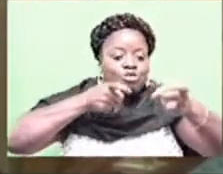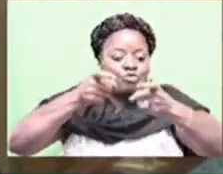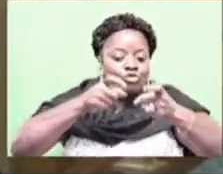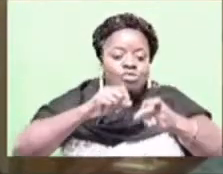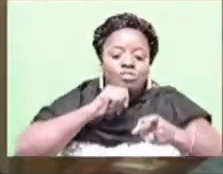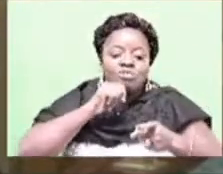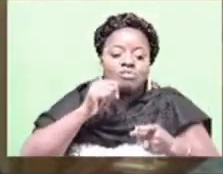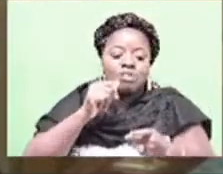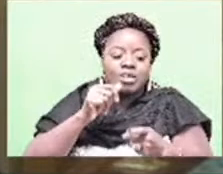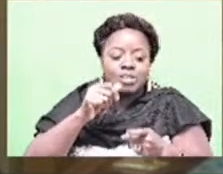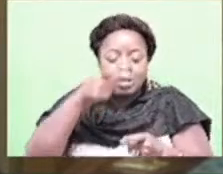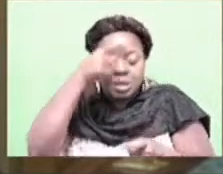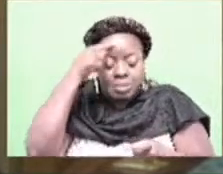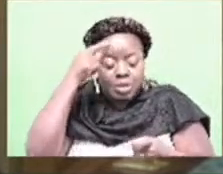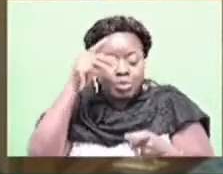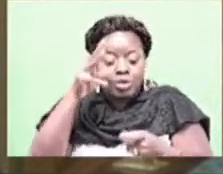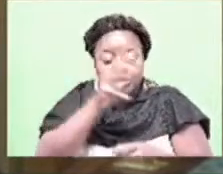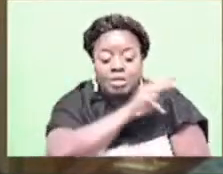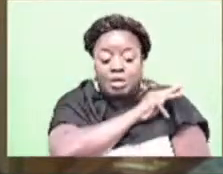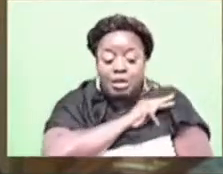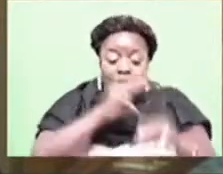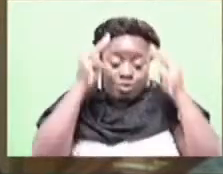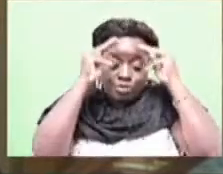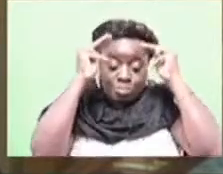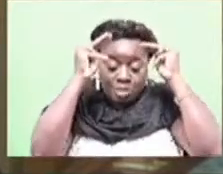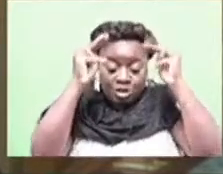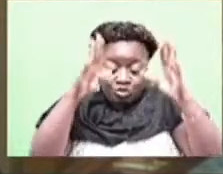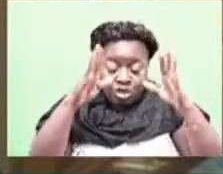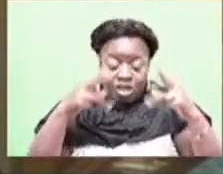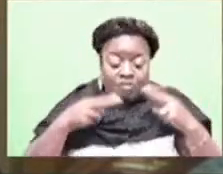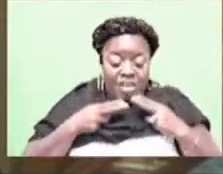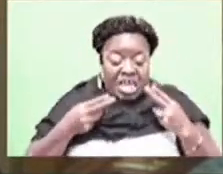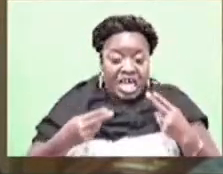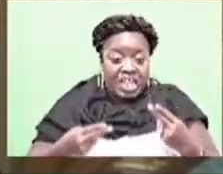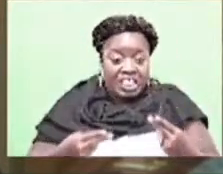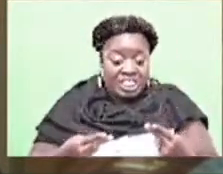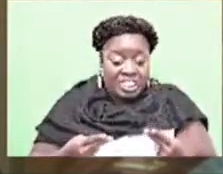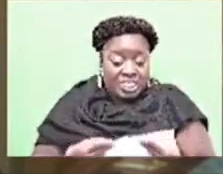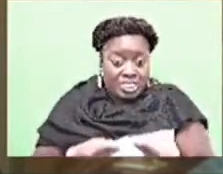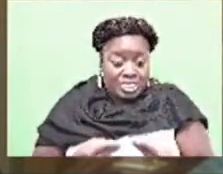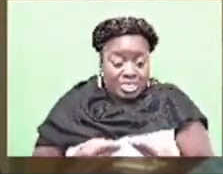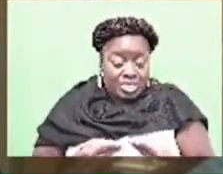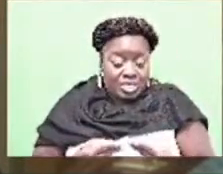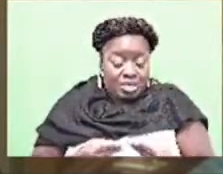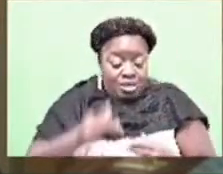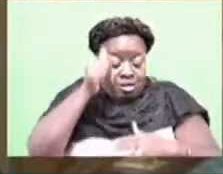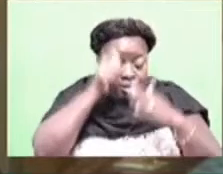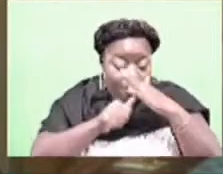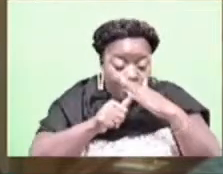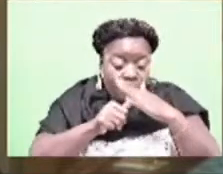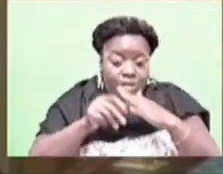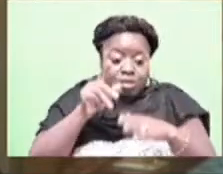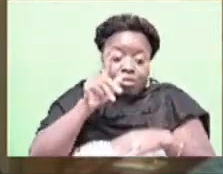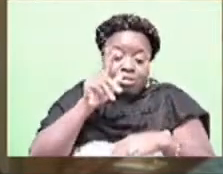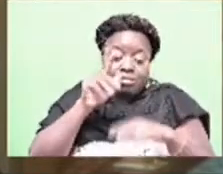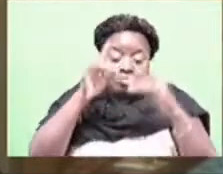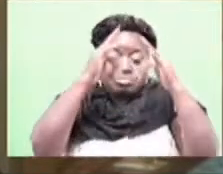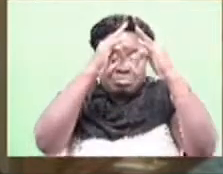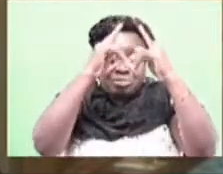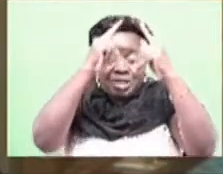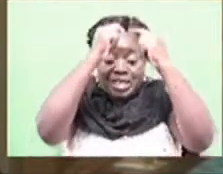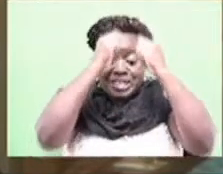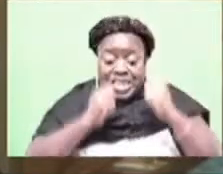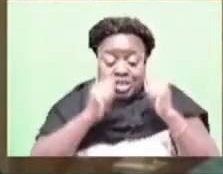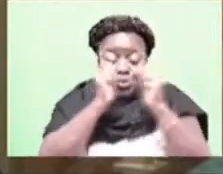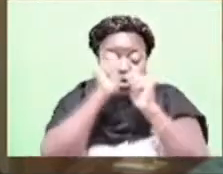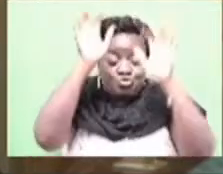Ministry of Health. I remember that video under a tent with rain falling, saying it had nothing to do with the Ministry of